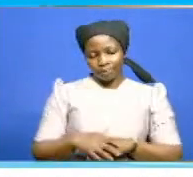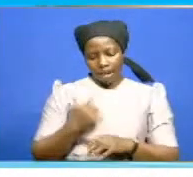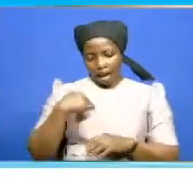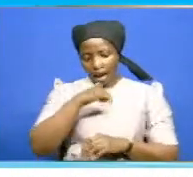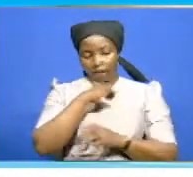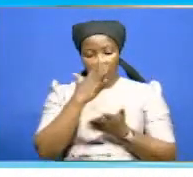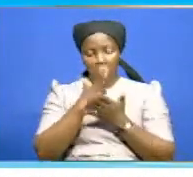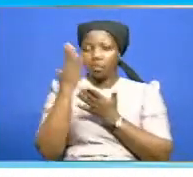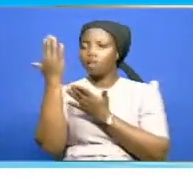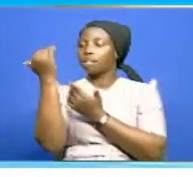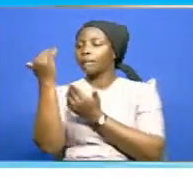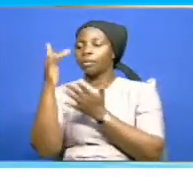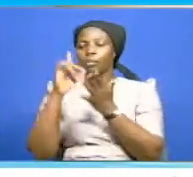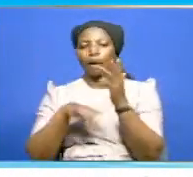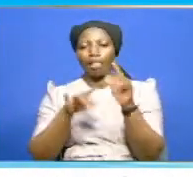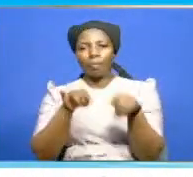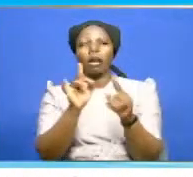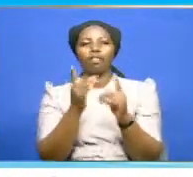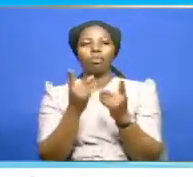expect them to